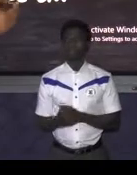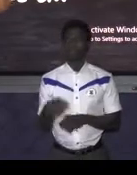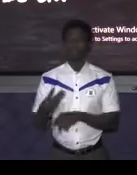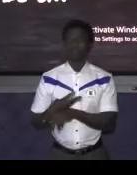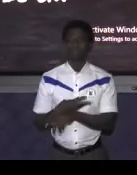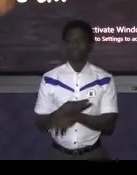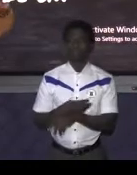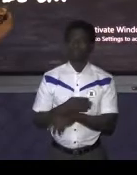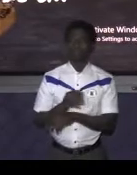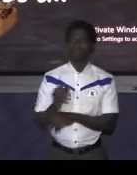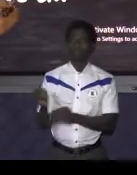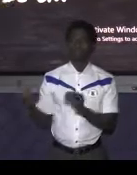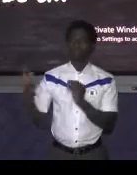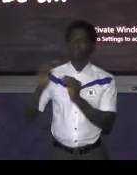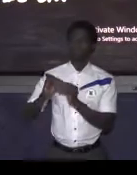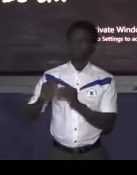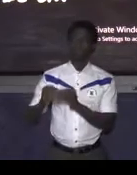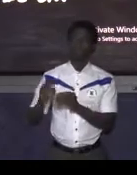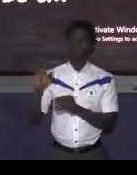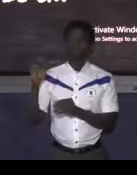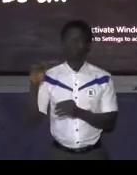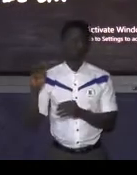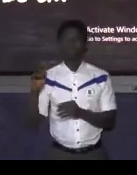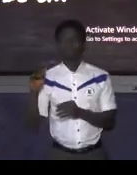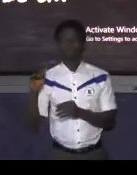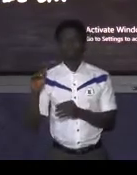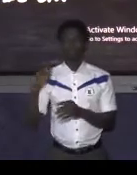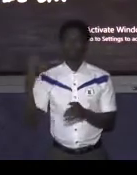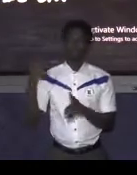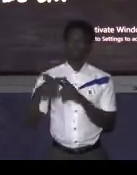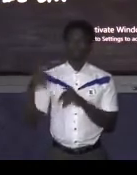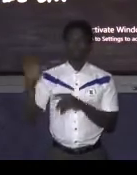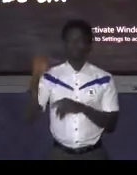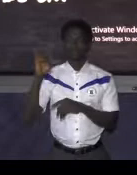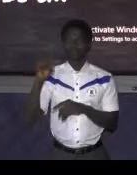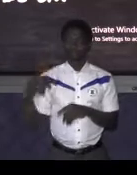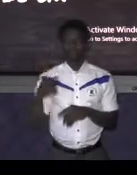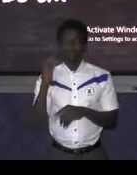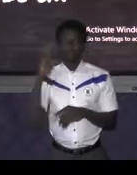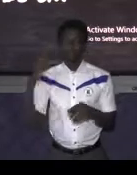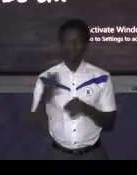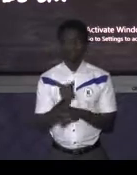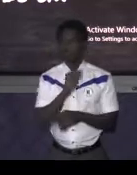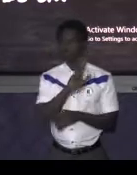times the sum of these two. If I had 18 plus 15, we will get 33.